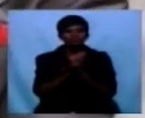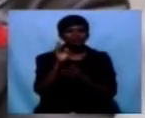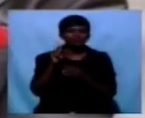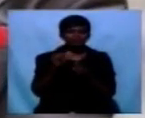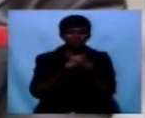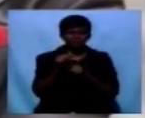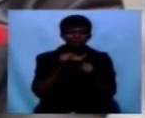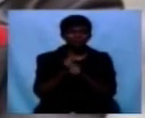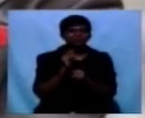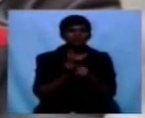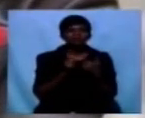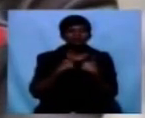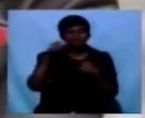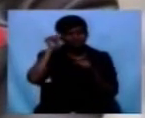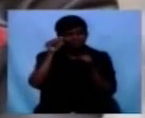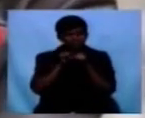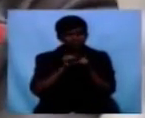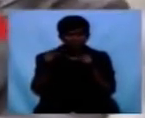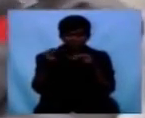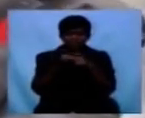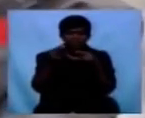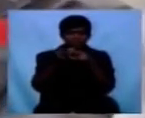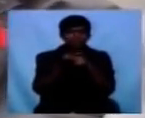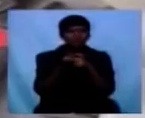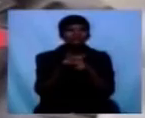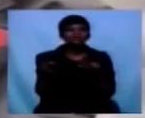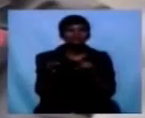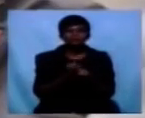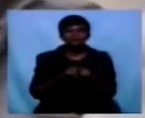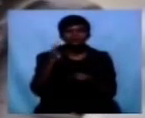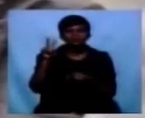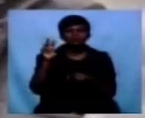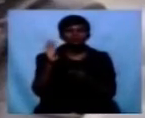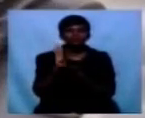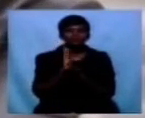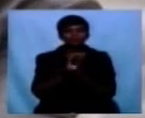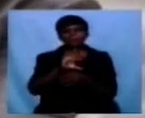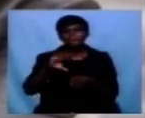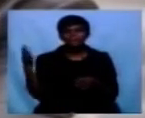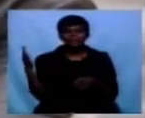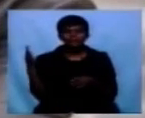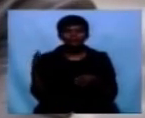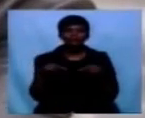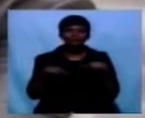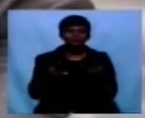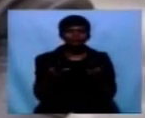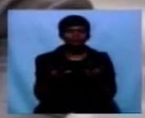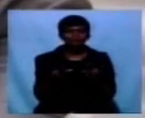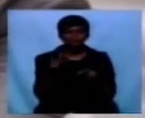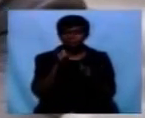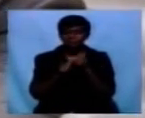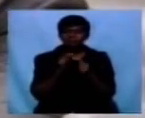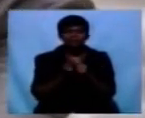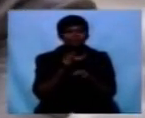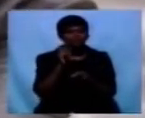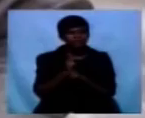we have agreed. I was doing some calculations. I said, then we shall say 2 billion kwacha will go back to the road maintenance. Because we need to maintain